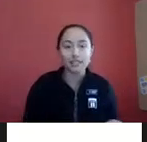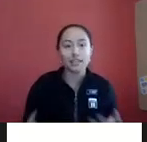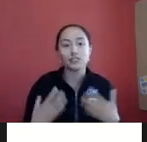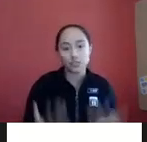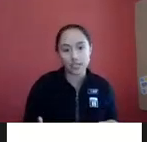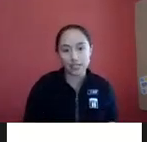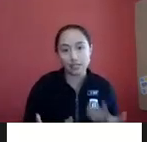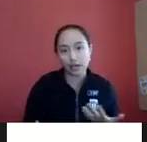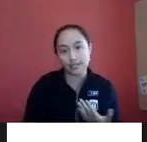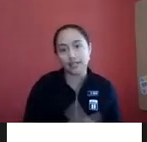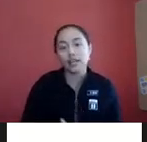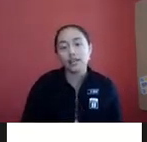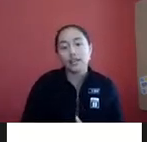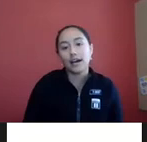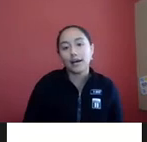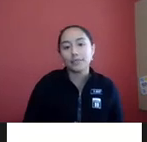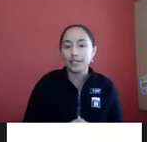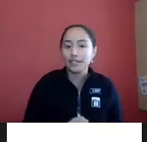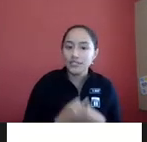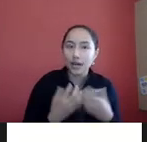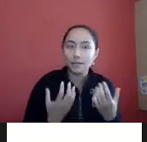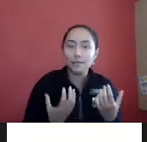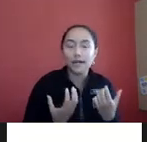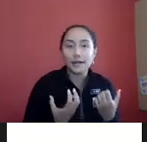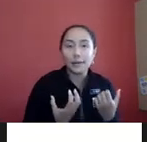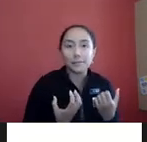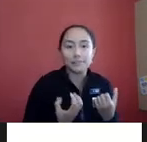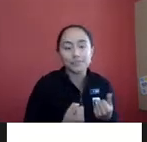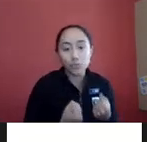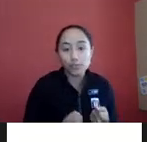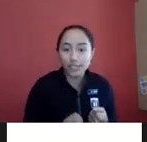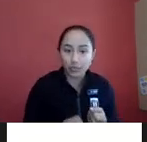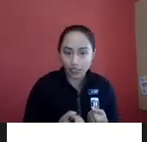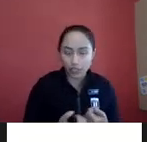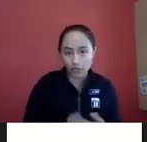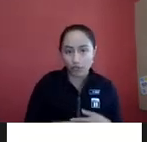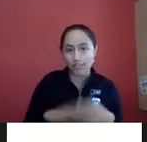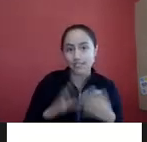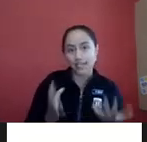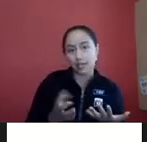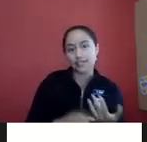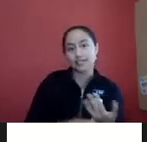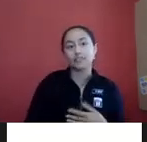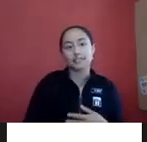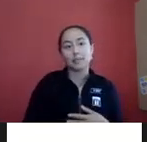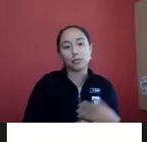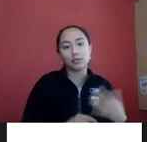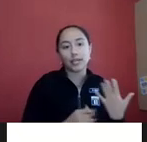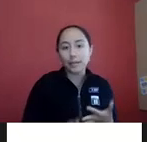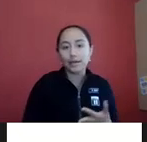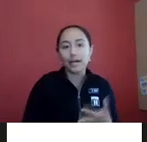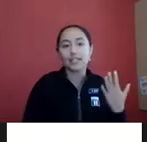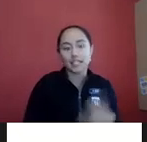read and to see the poster. There are some tools that we can use to design a poster, for